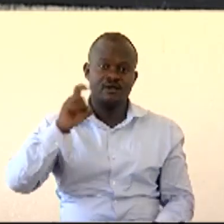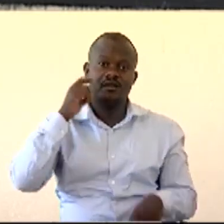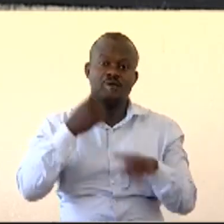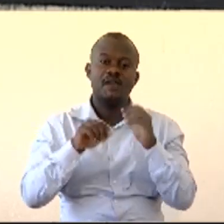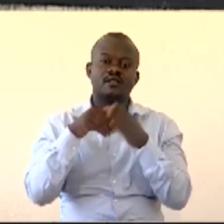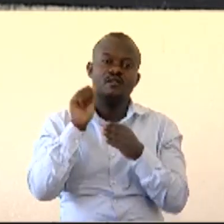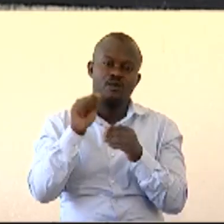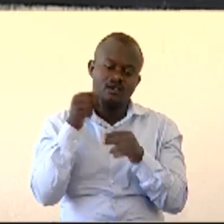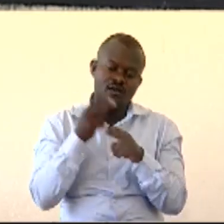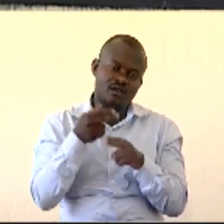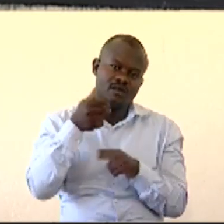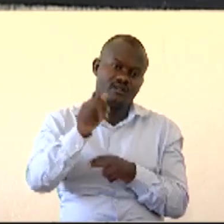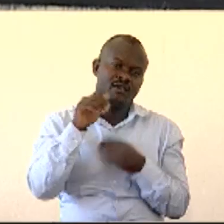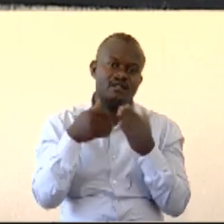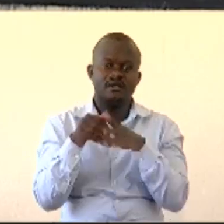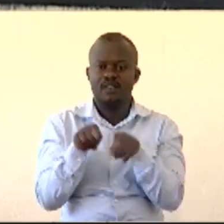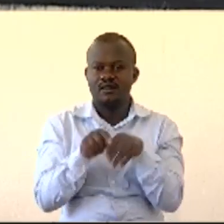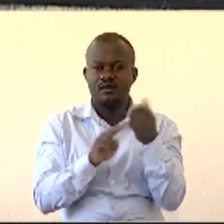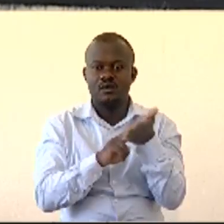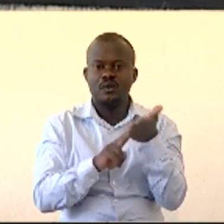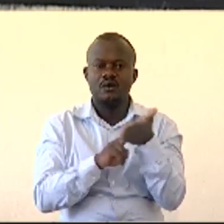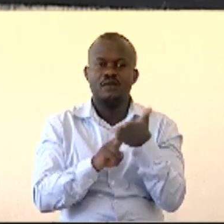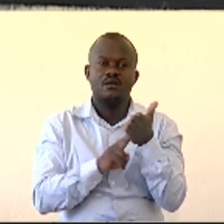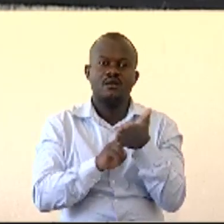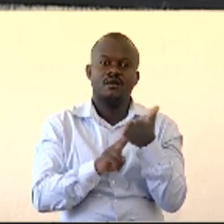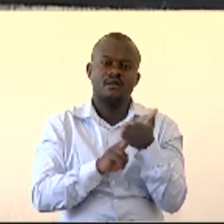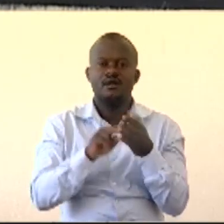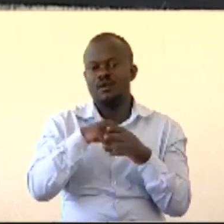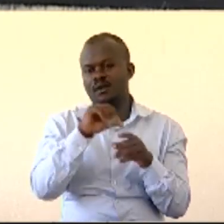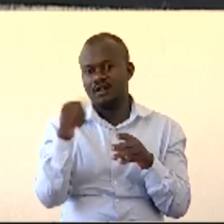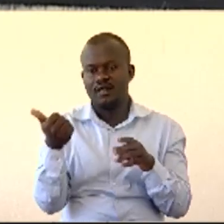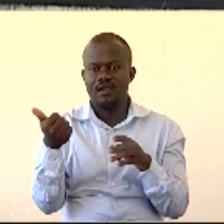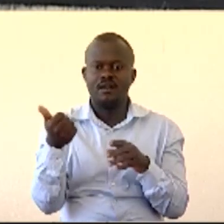it even, you can even use another letter.